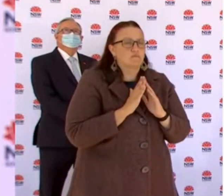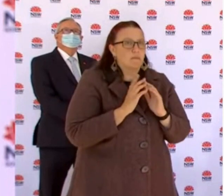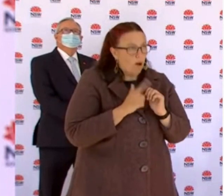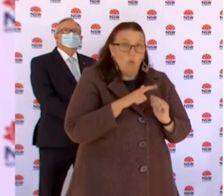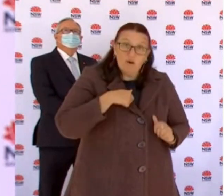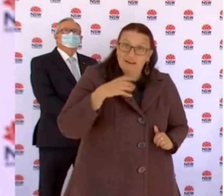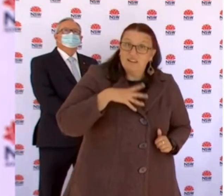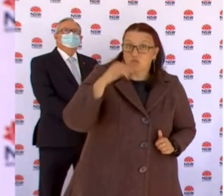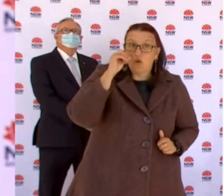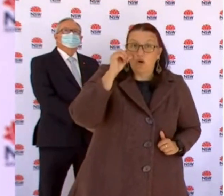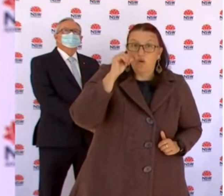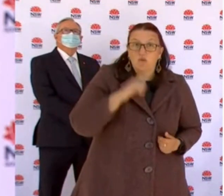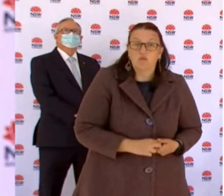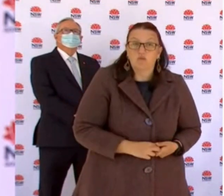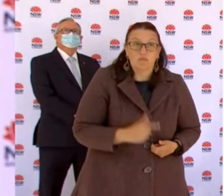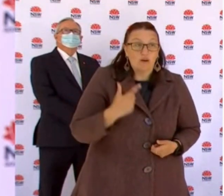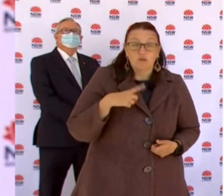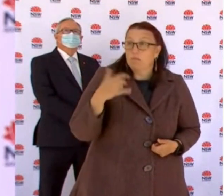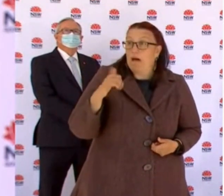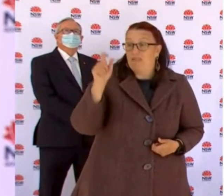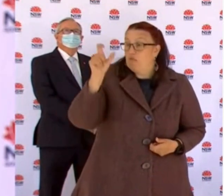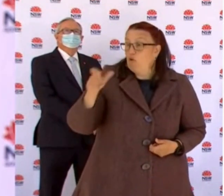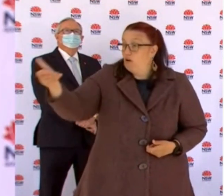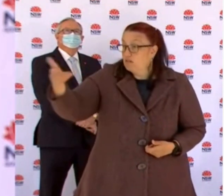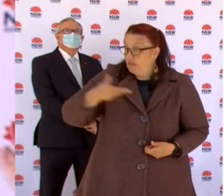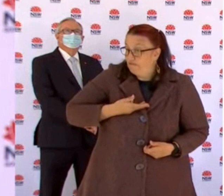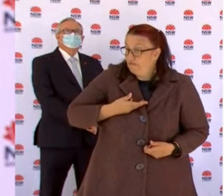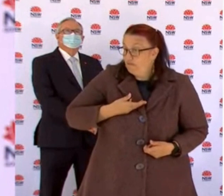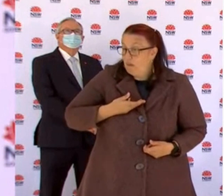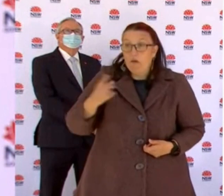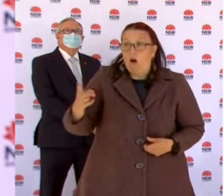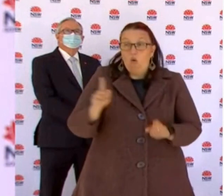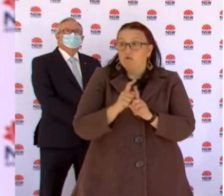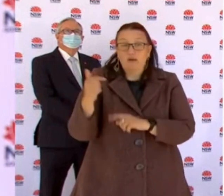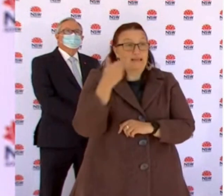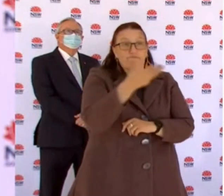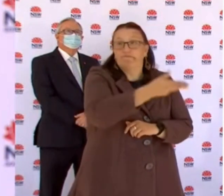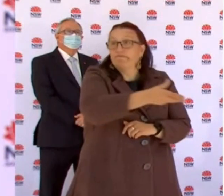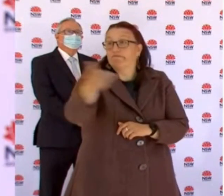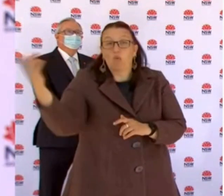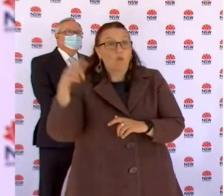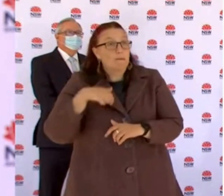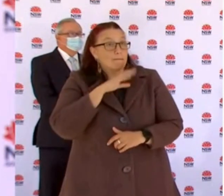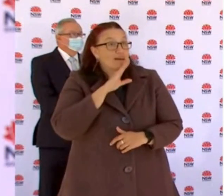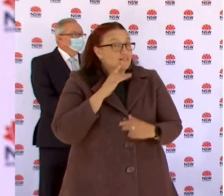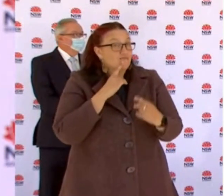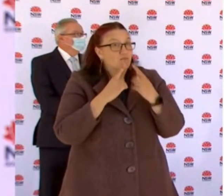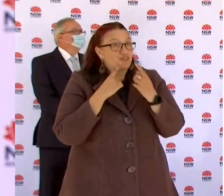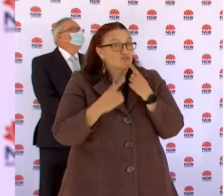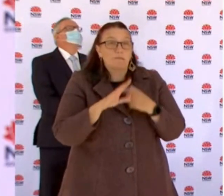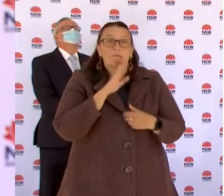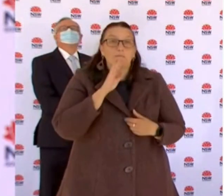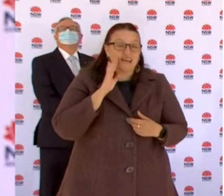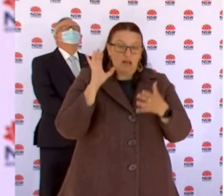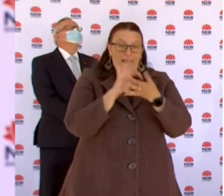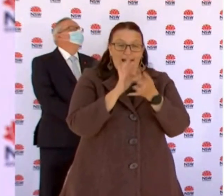may well, someone else who's infected you may have actually infected lots of others, and so we miss that opportunity. So I just wanted to